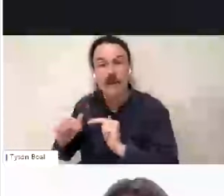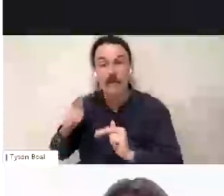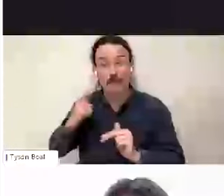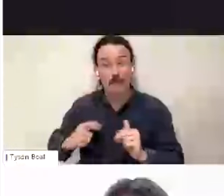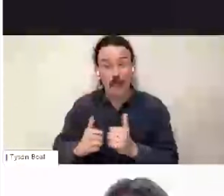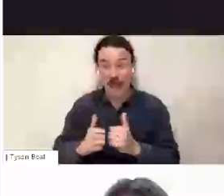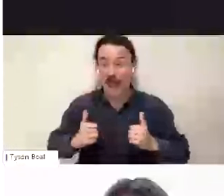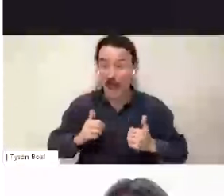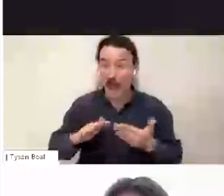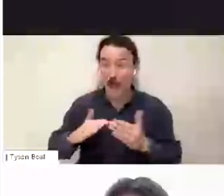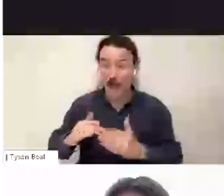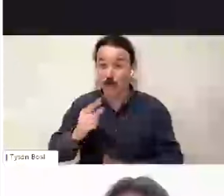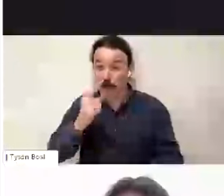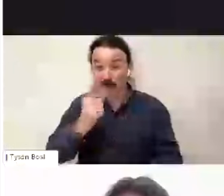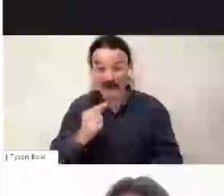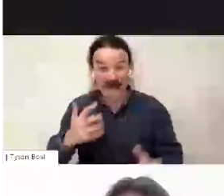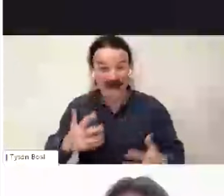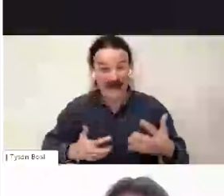and frustration.